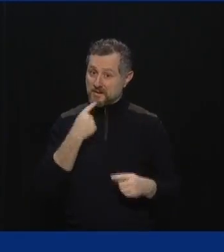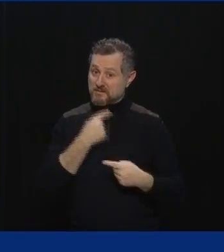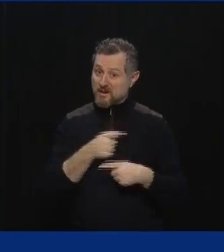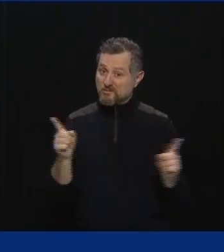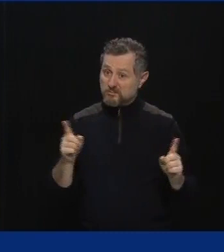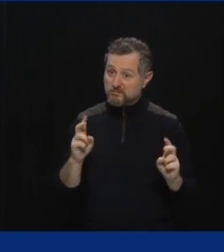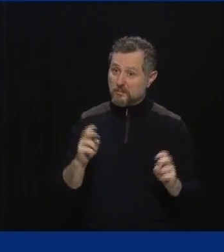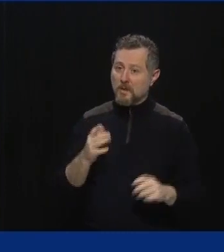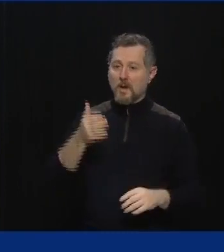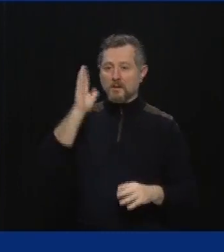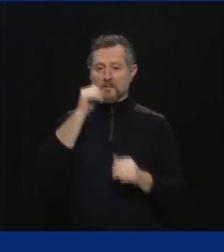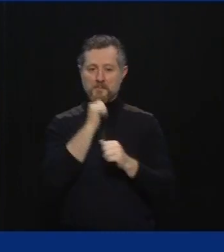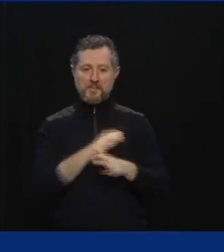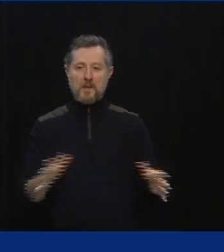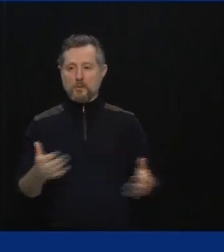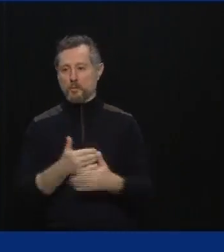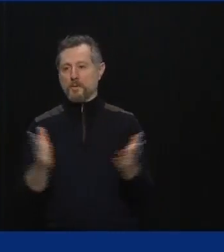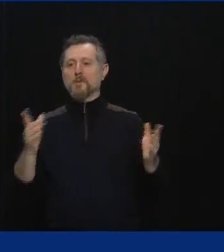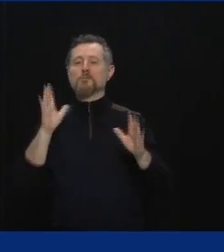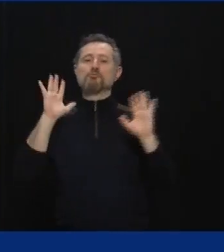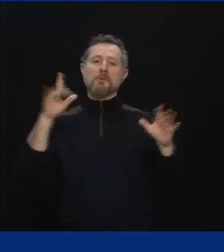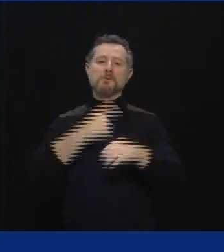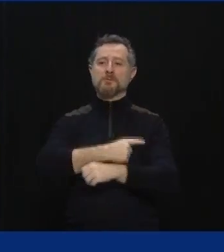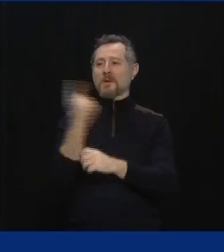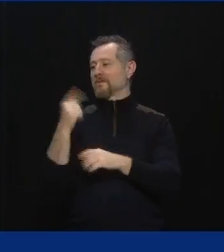that. God bless you. Great day for Queens.